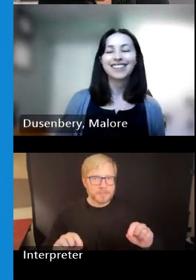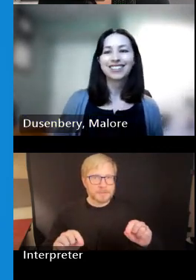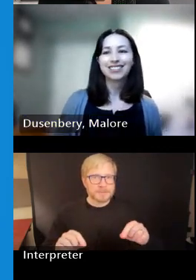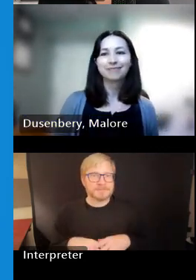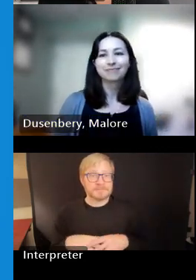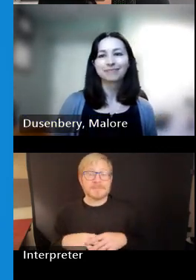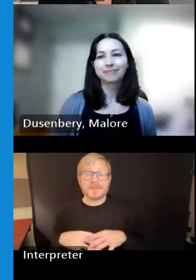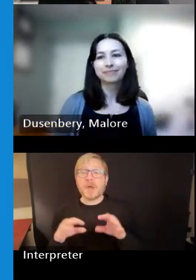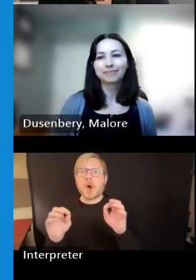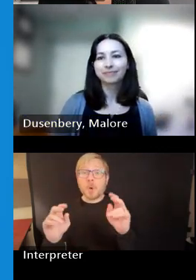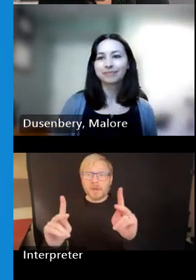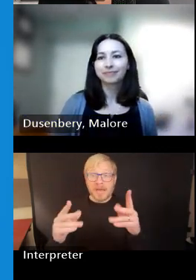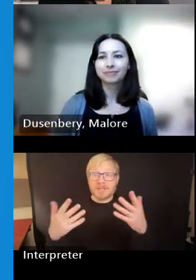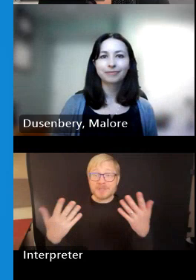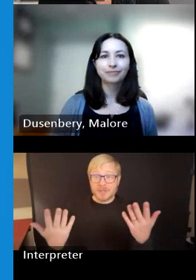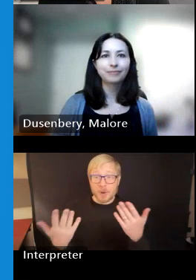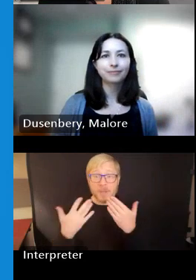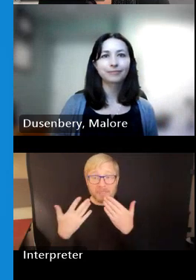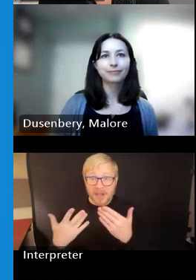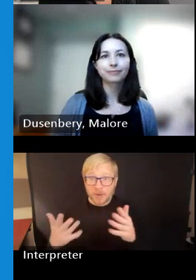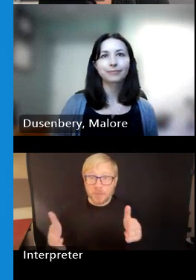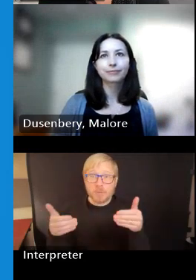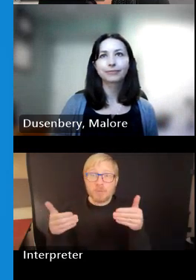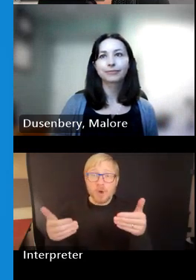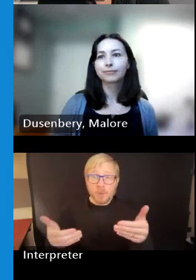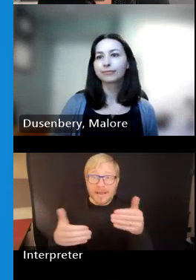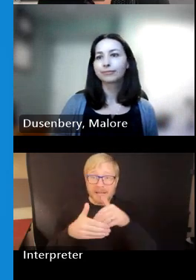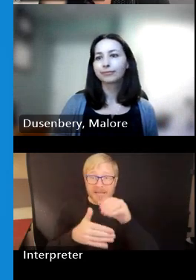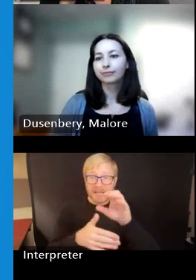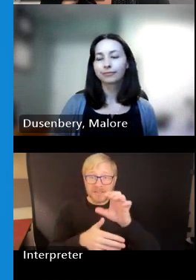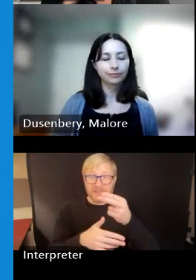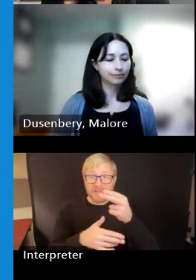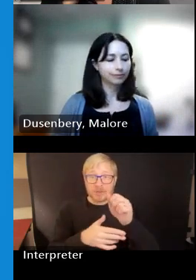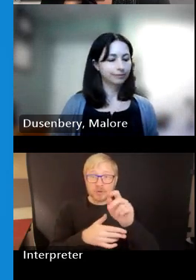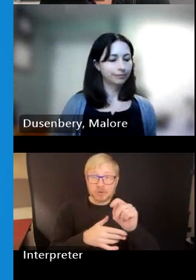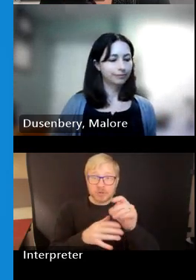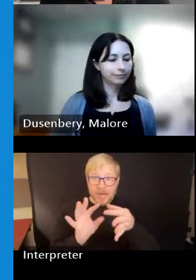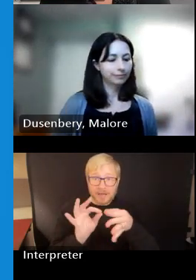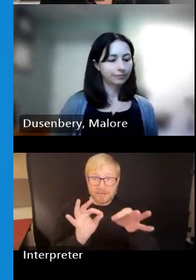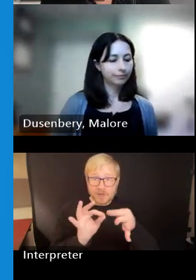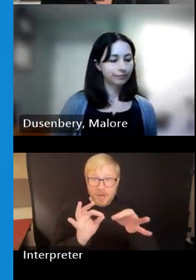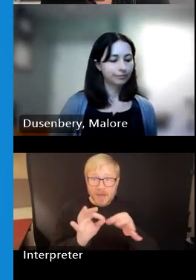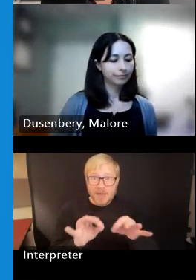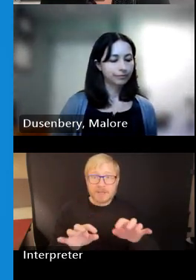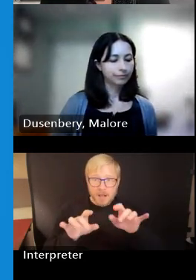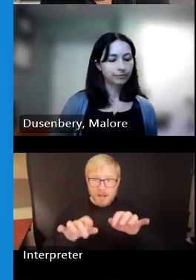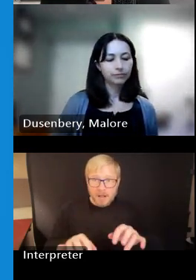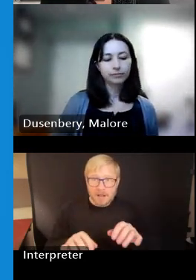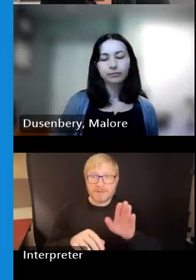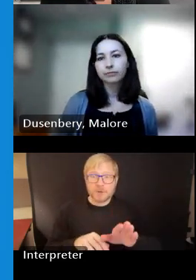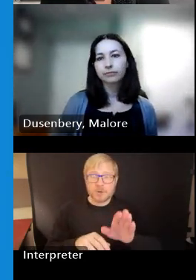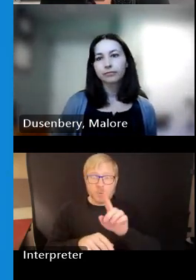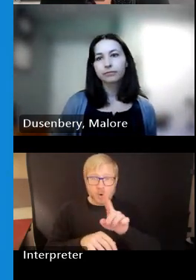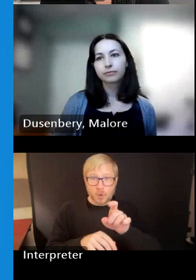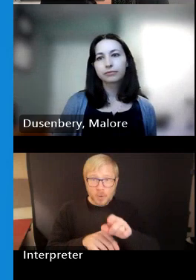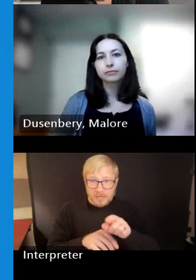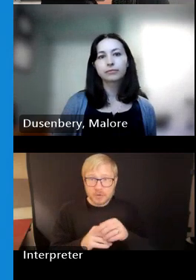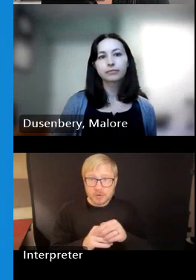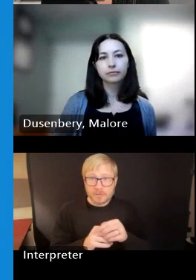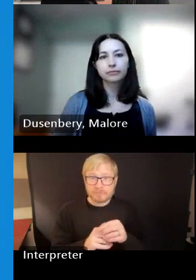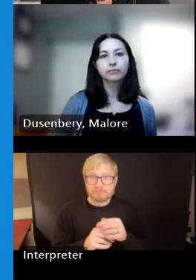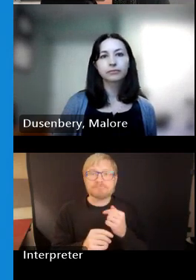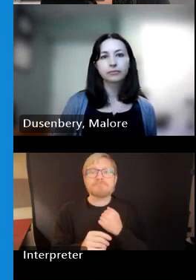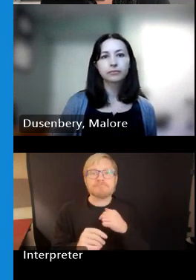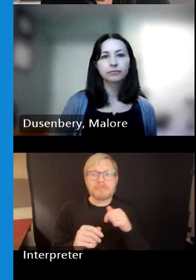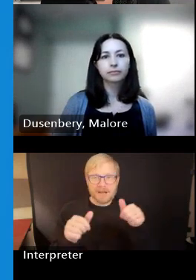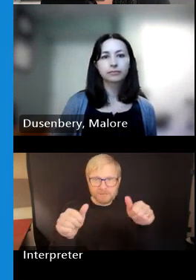ahead and enter your questions in chat. I've also posted the link to the feedback survey, just so that you have it there.